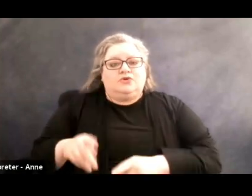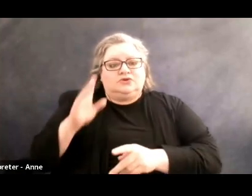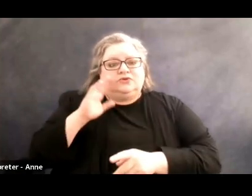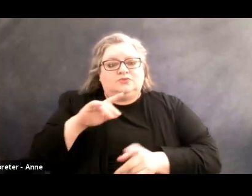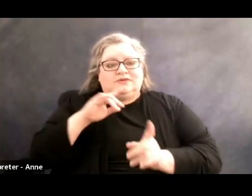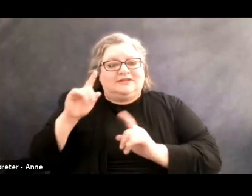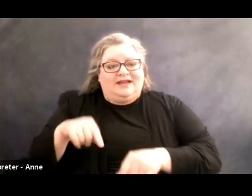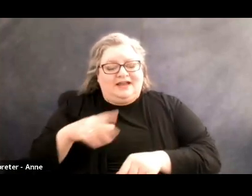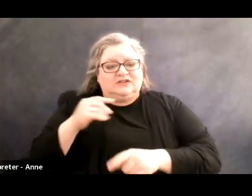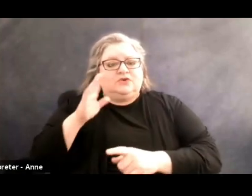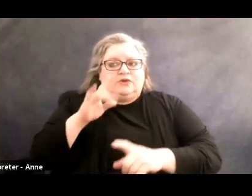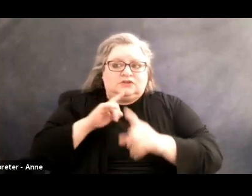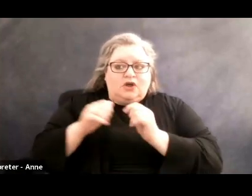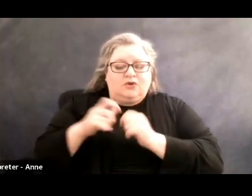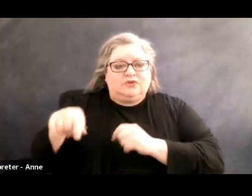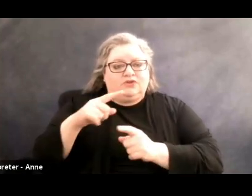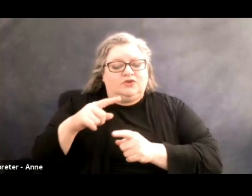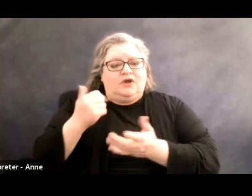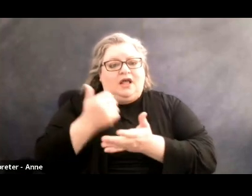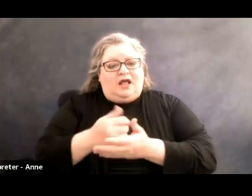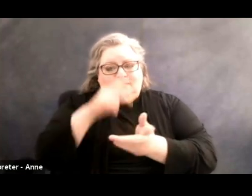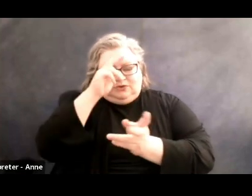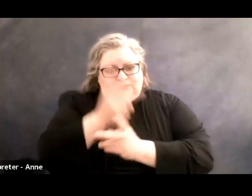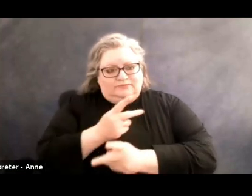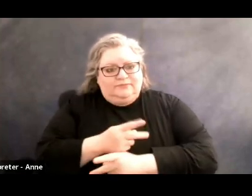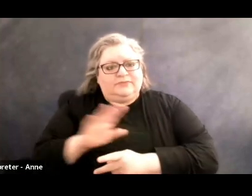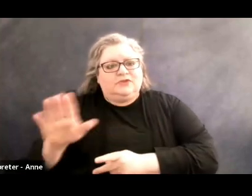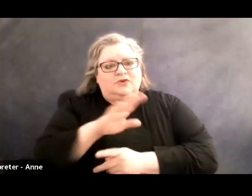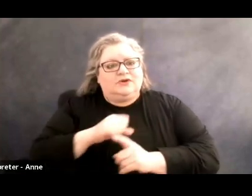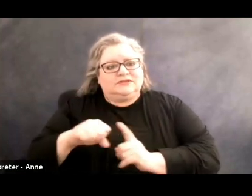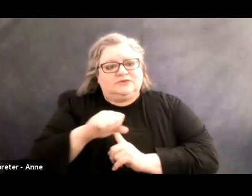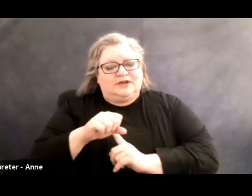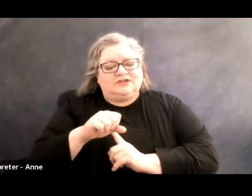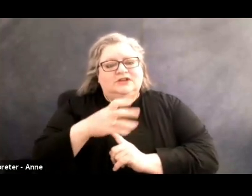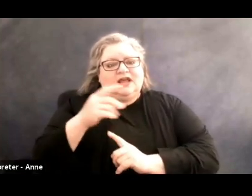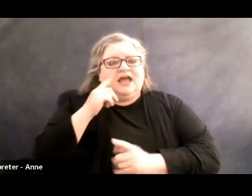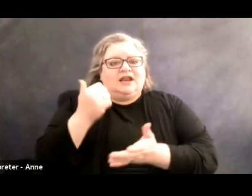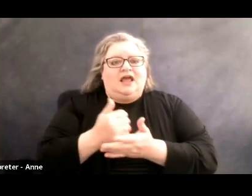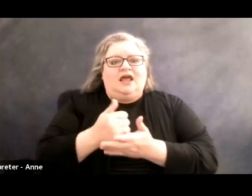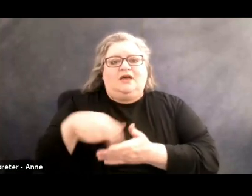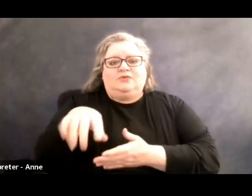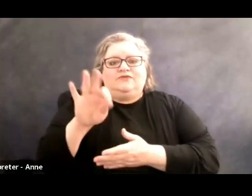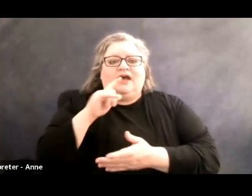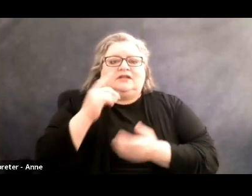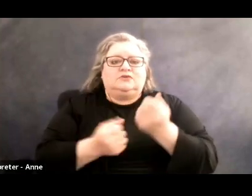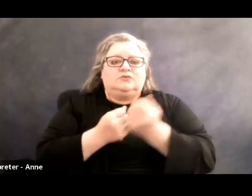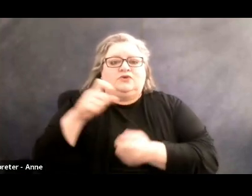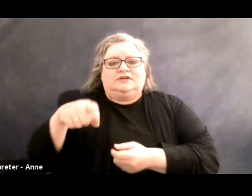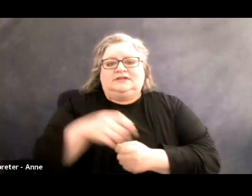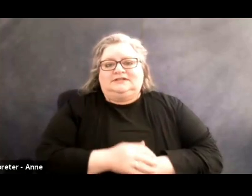will talk to you, who will work through your situation and will help you find the support